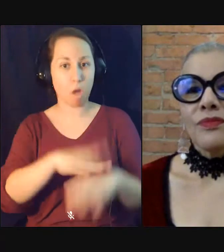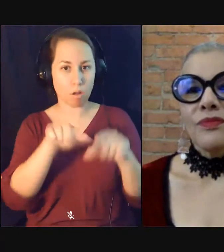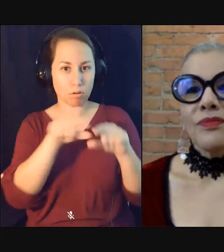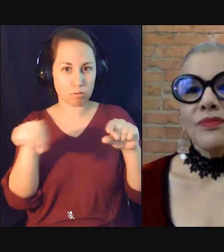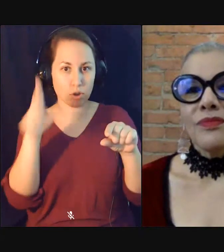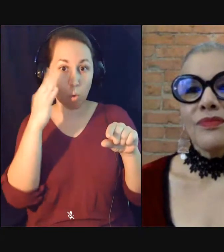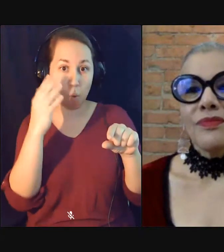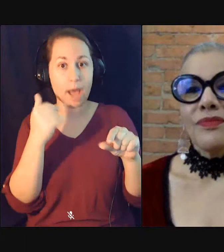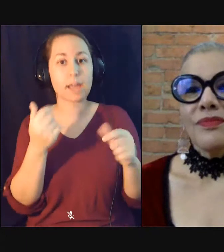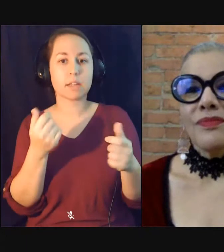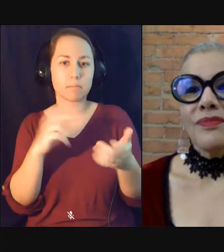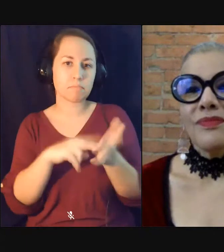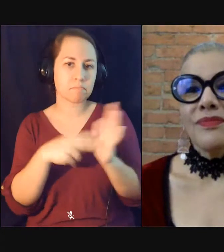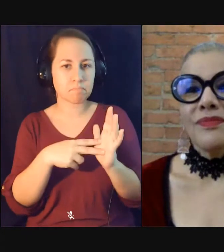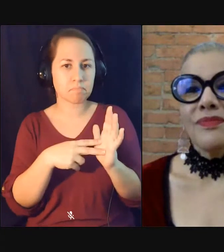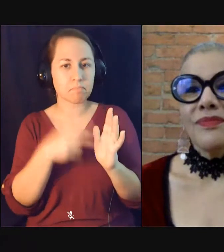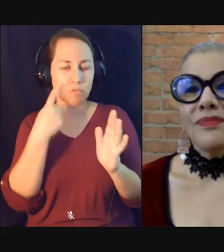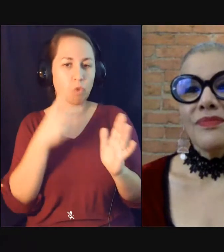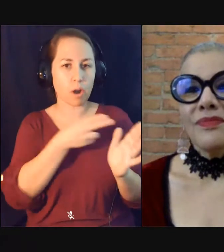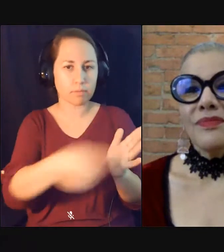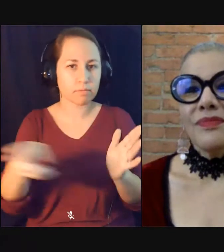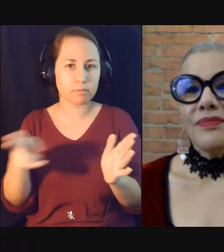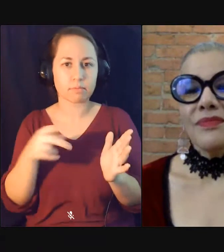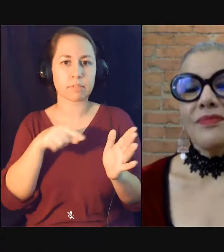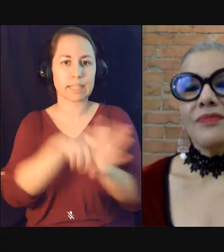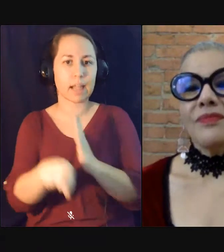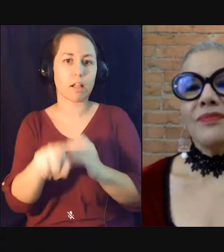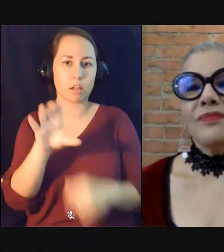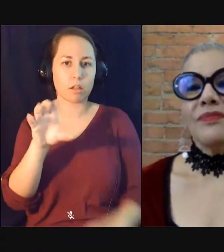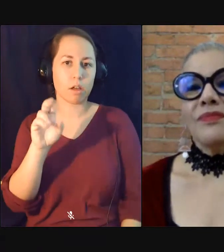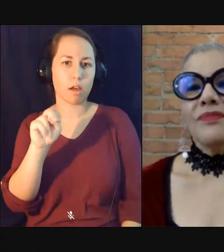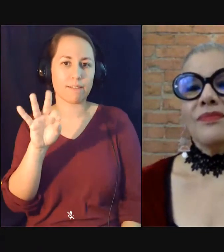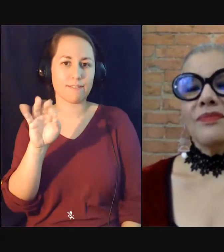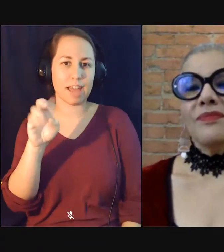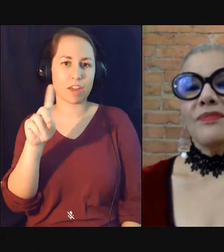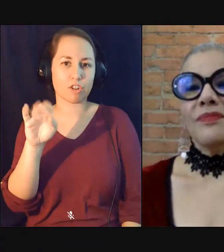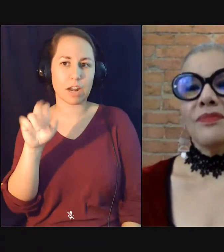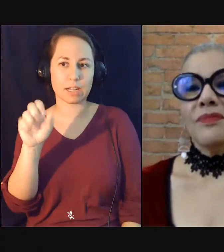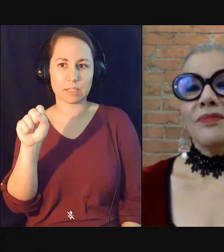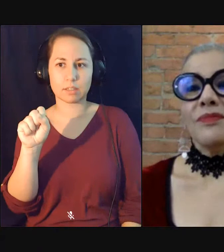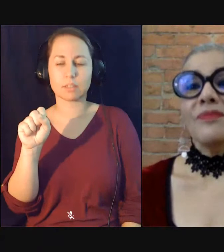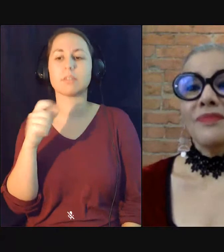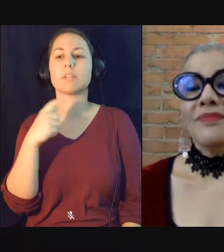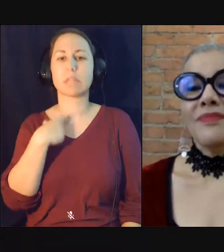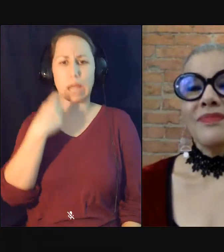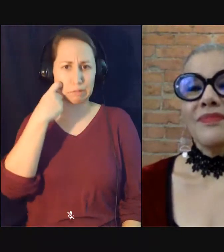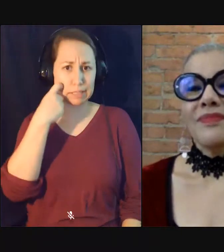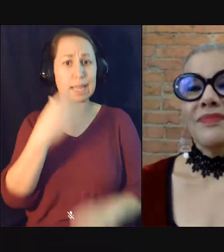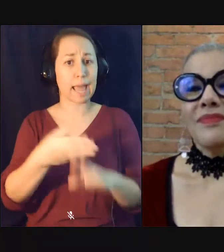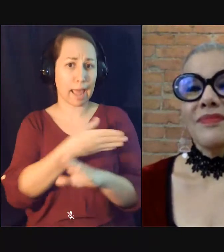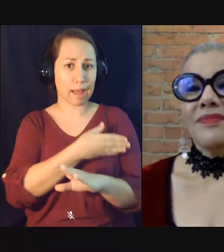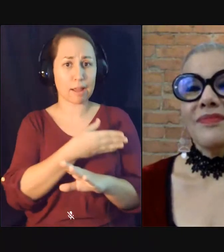kill Confederates. And acquiring this was, I acquired this right after I handed in the draft of the book. And I felt it